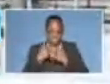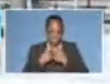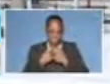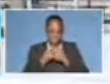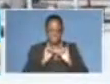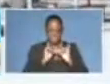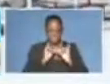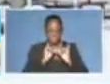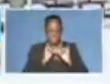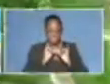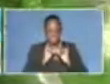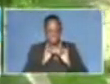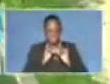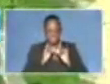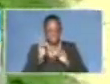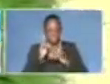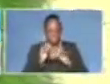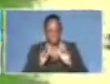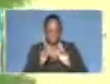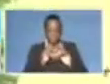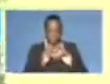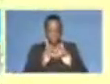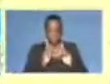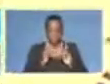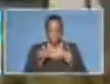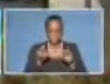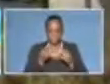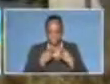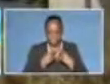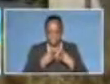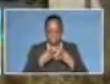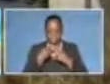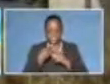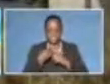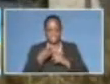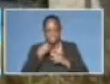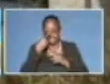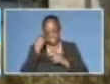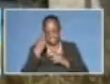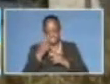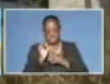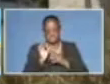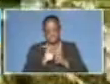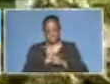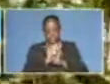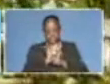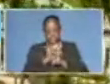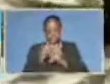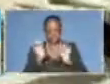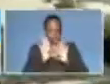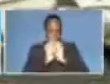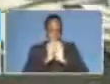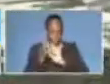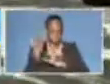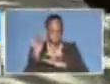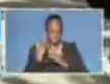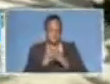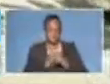by pent-up demands post-COVID-19 pandemic. While the sector benefited from appreciated